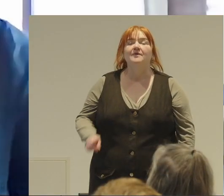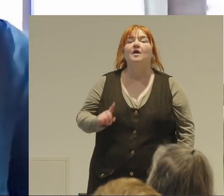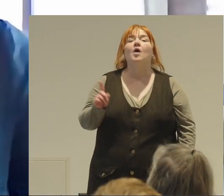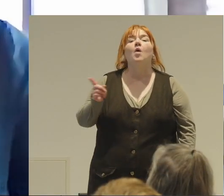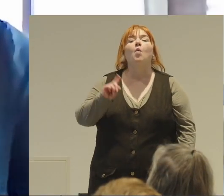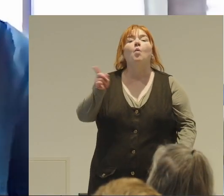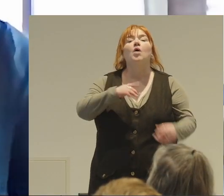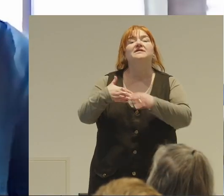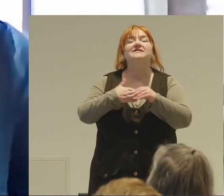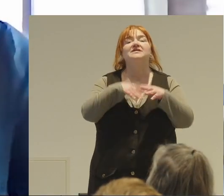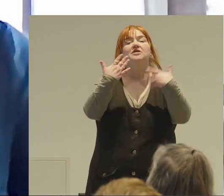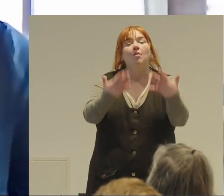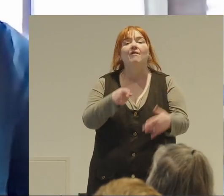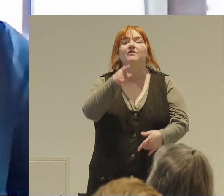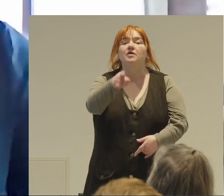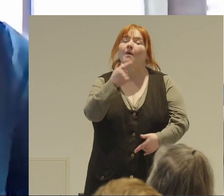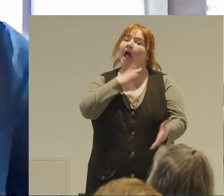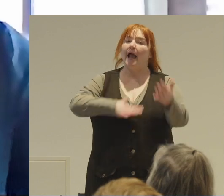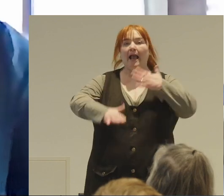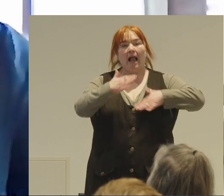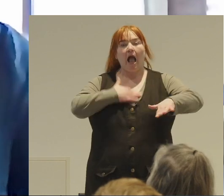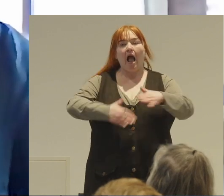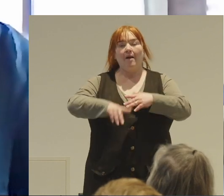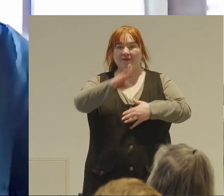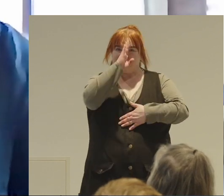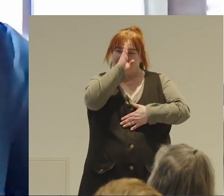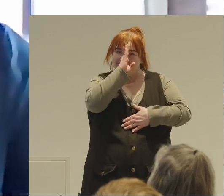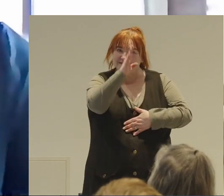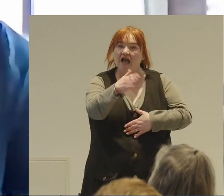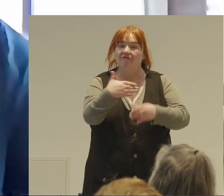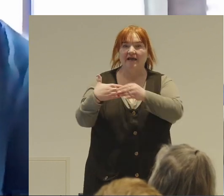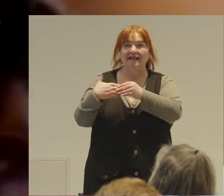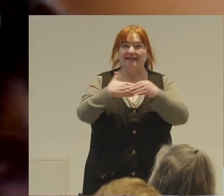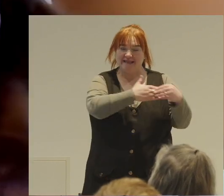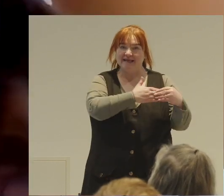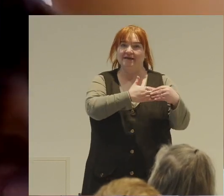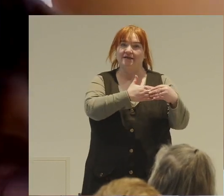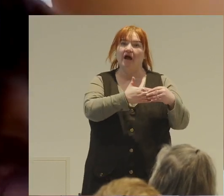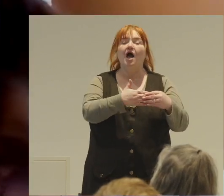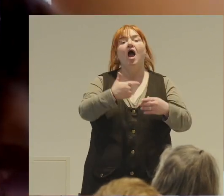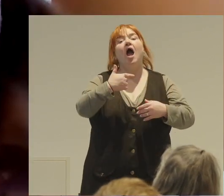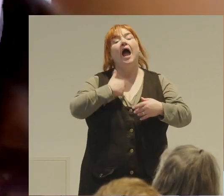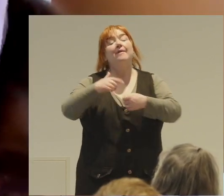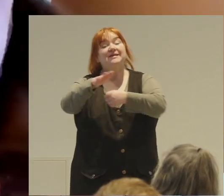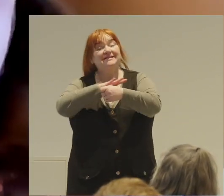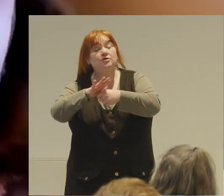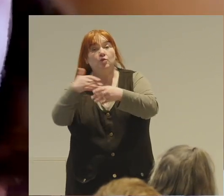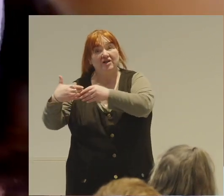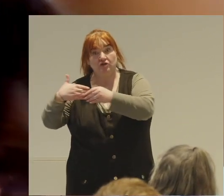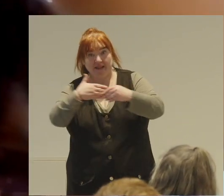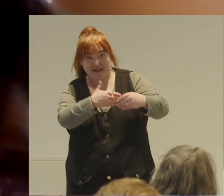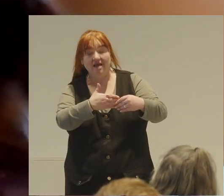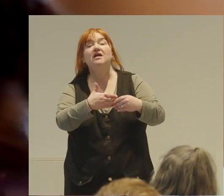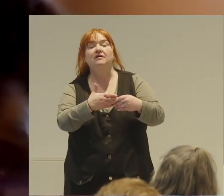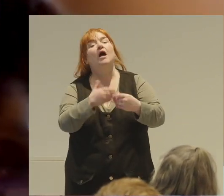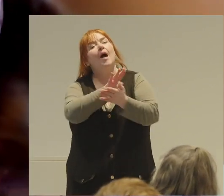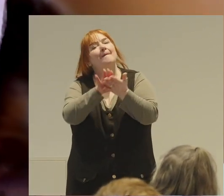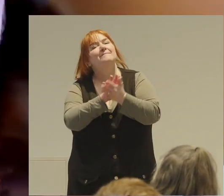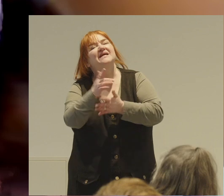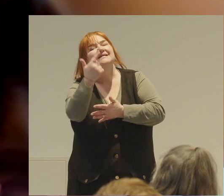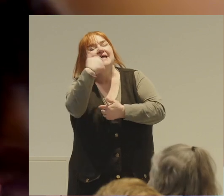I am a calm and direct leader that serves other people. I am a situational leader, which means I